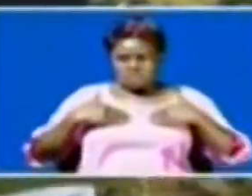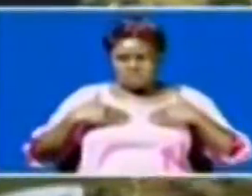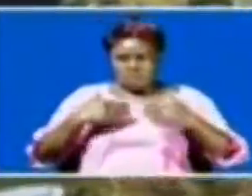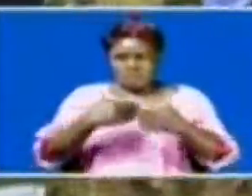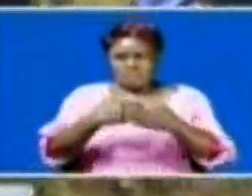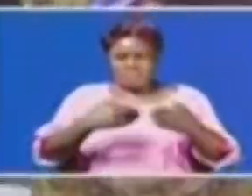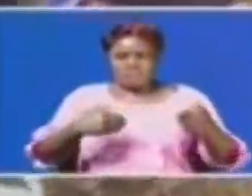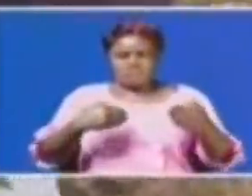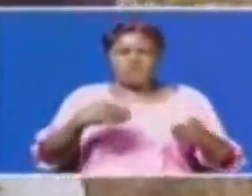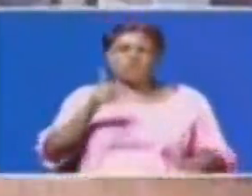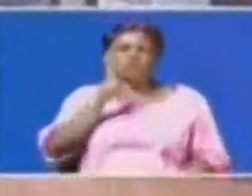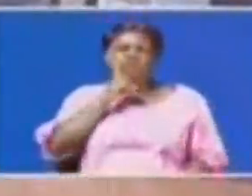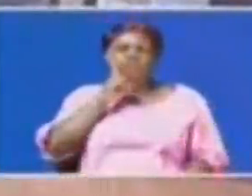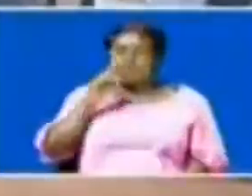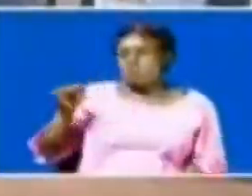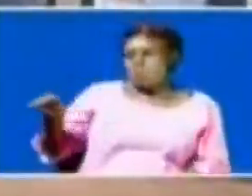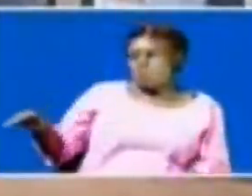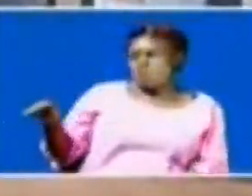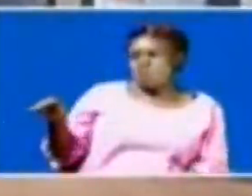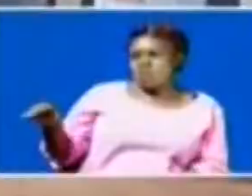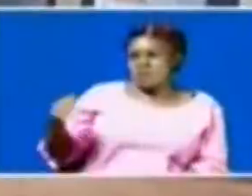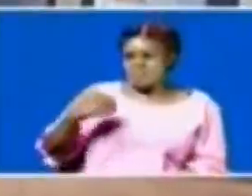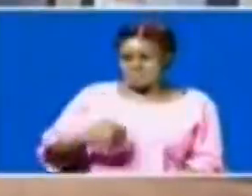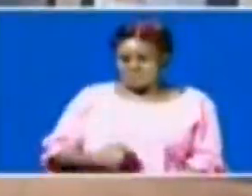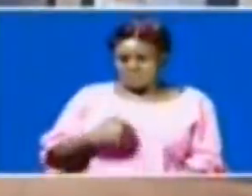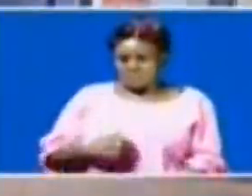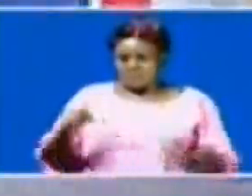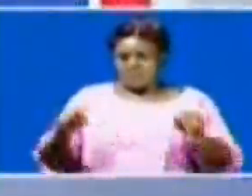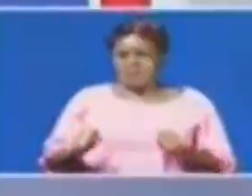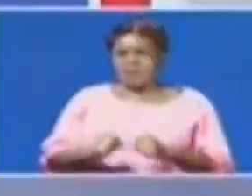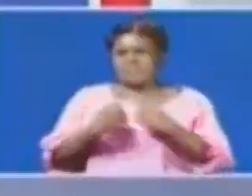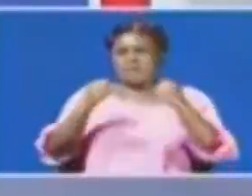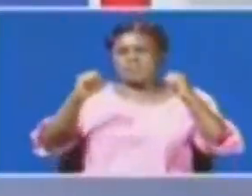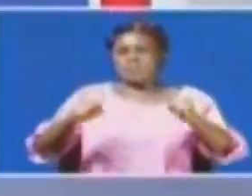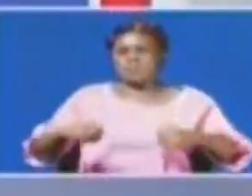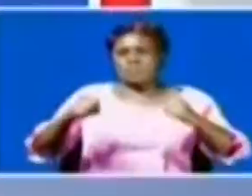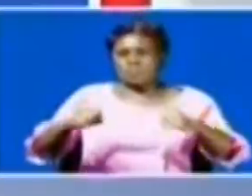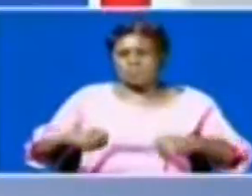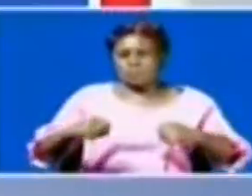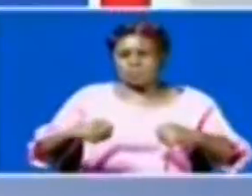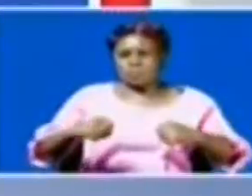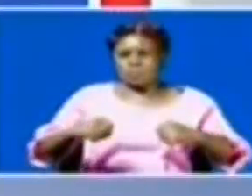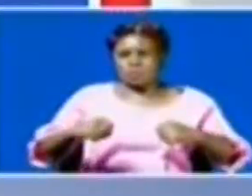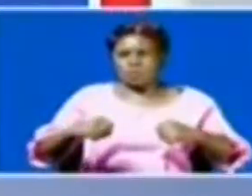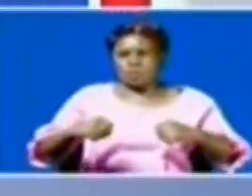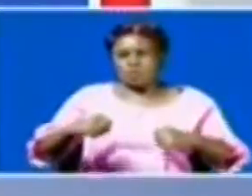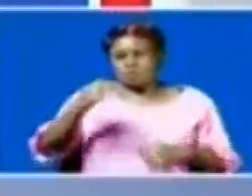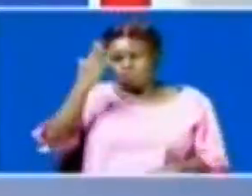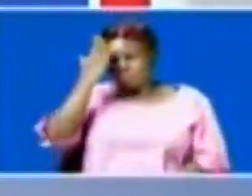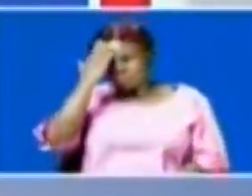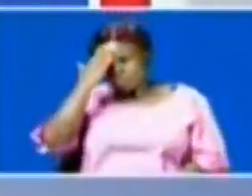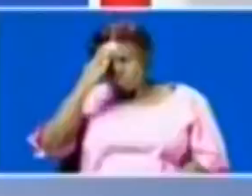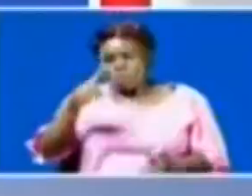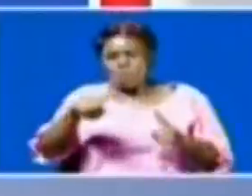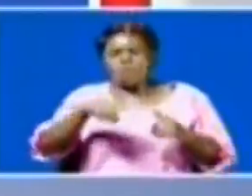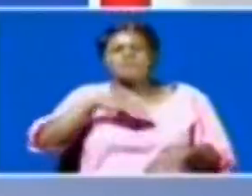before tomorrow morning, so that the post-mortem could be done and they could do their bit in trying to unravel the